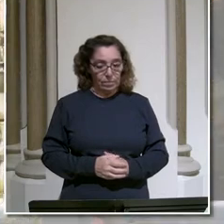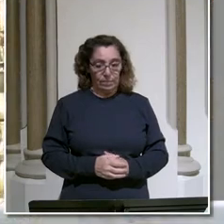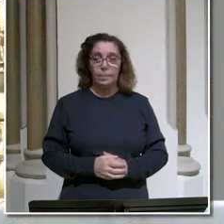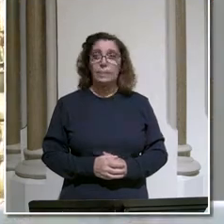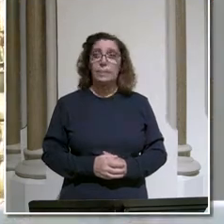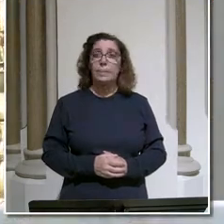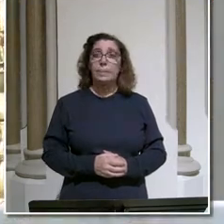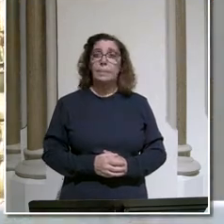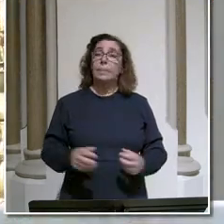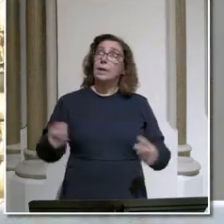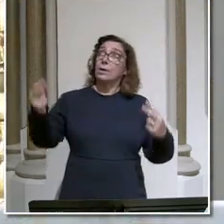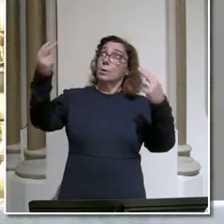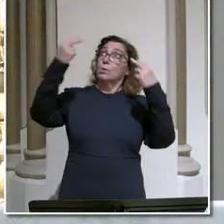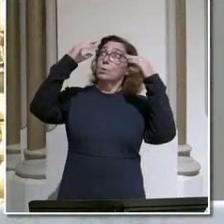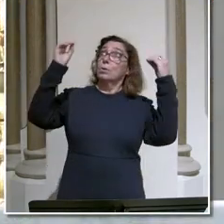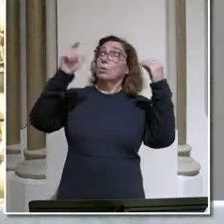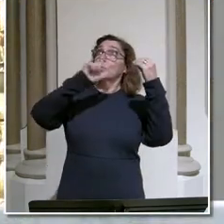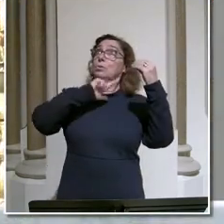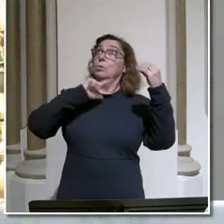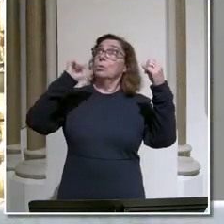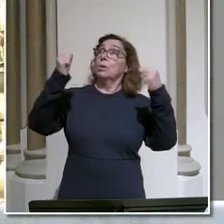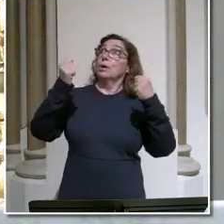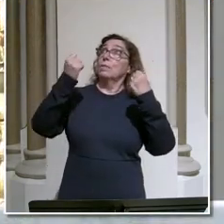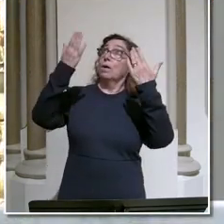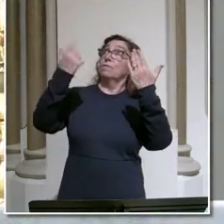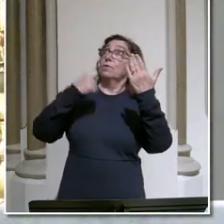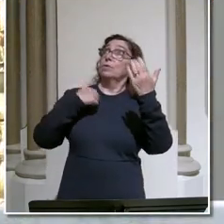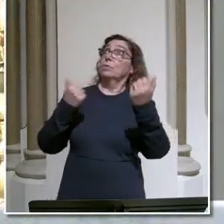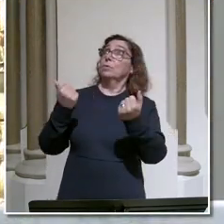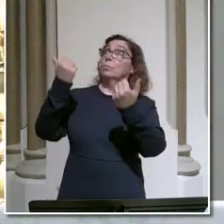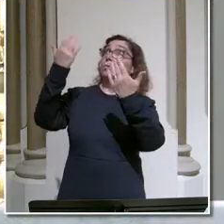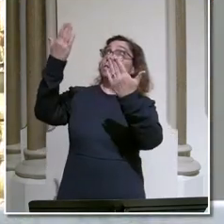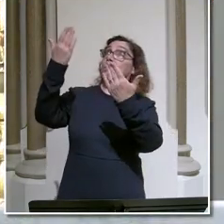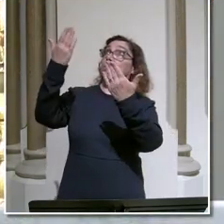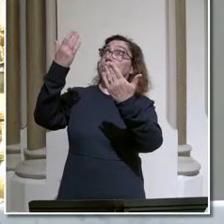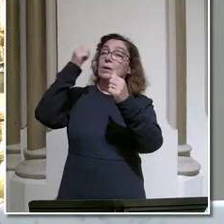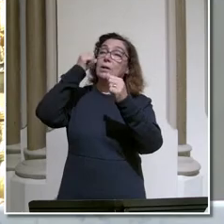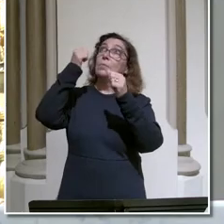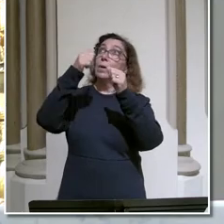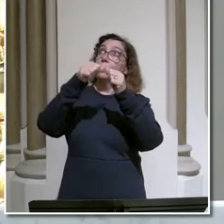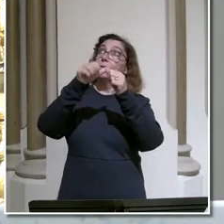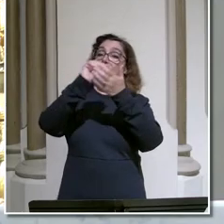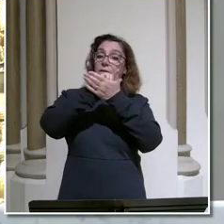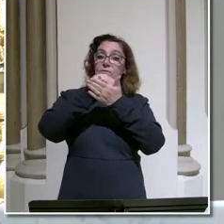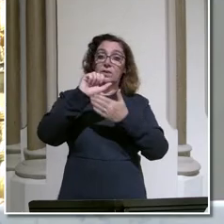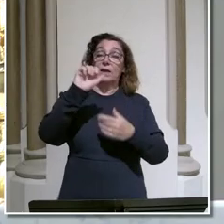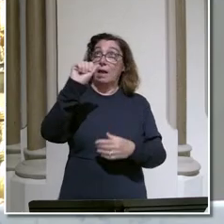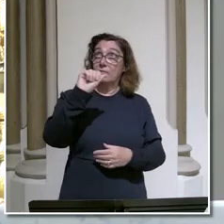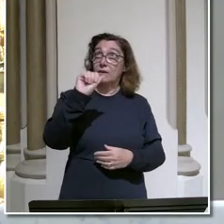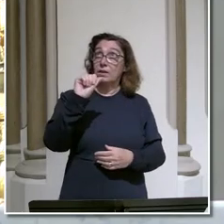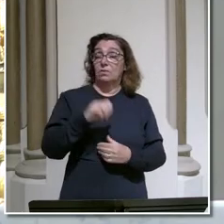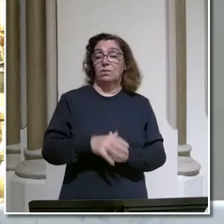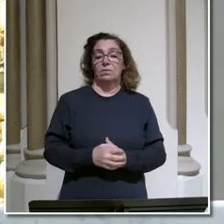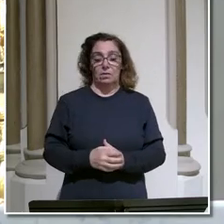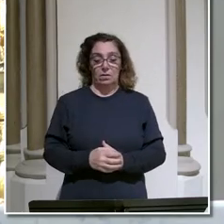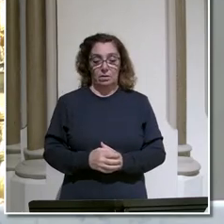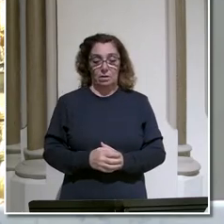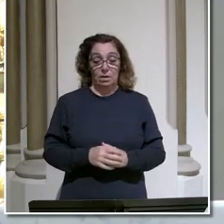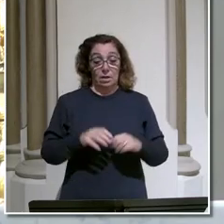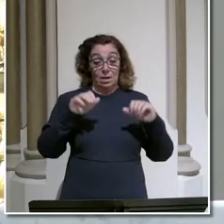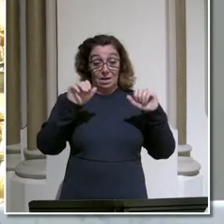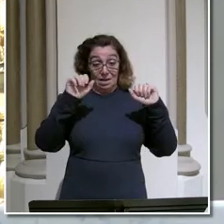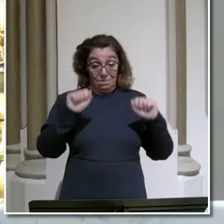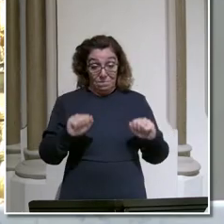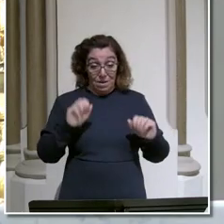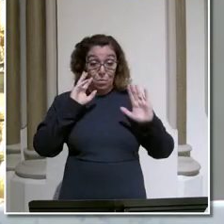Look, O Lord, upon the offerings we present to you in commemoration of Saint Athanasius, and may